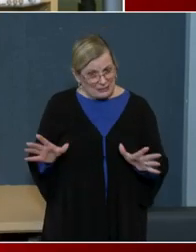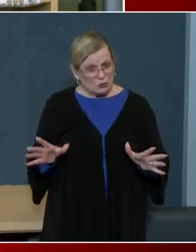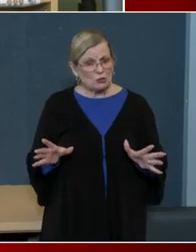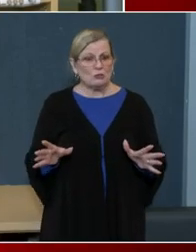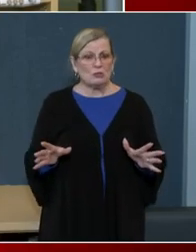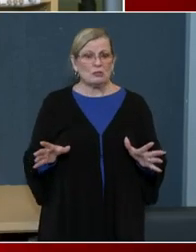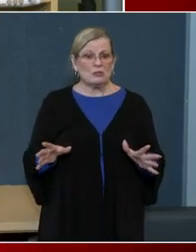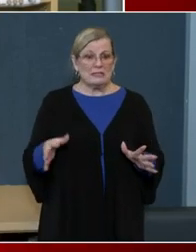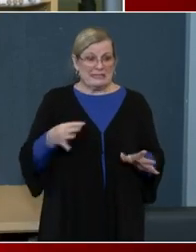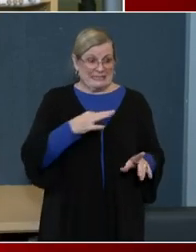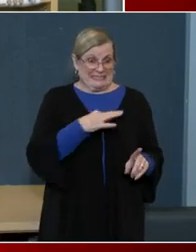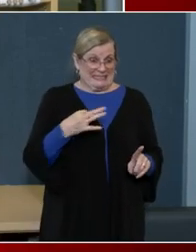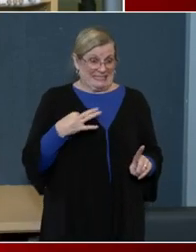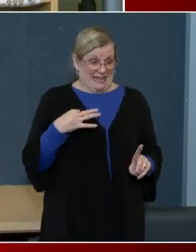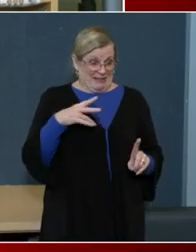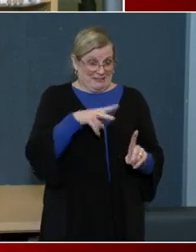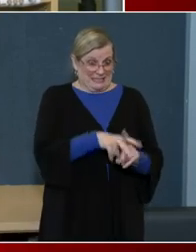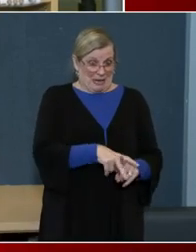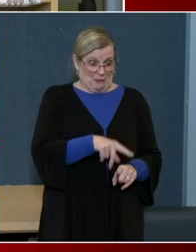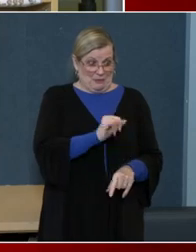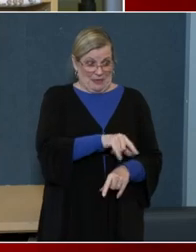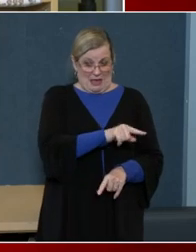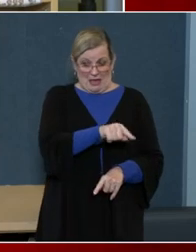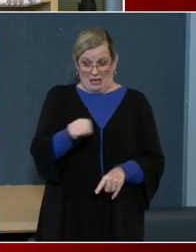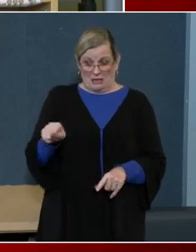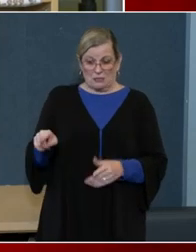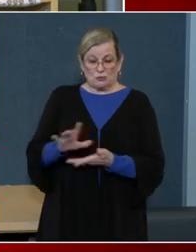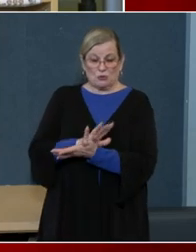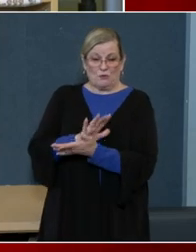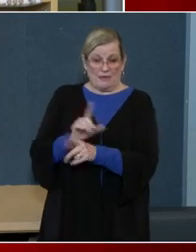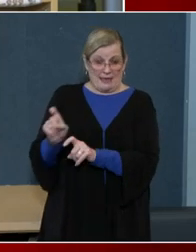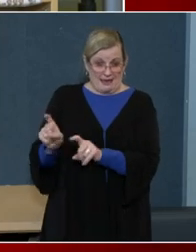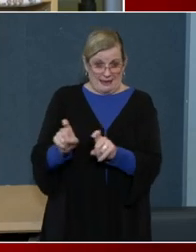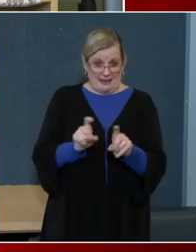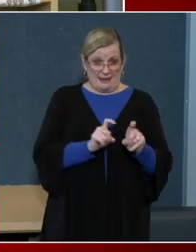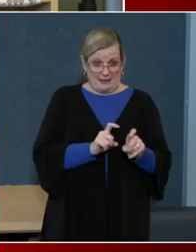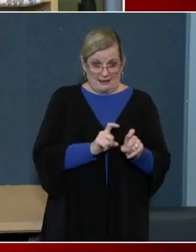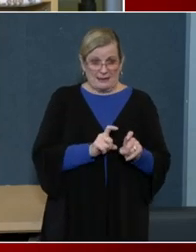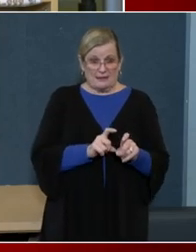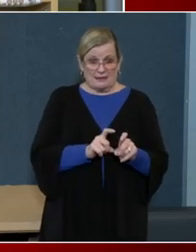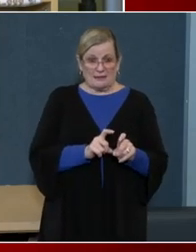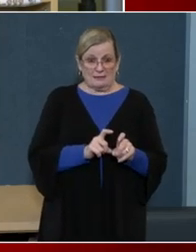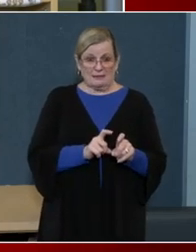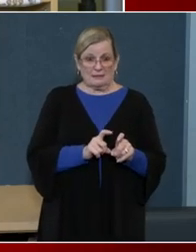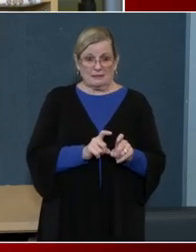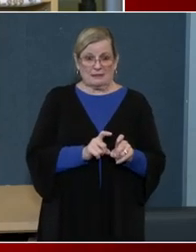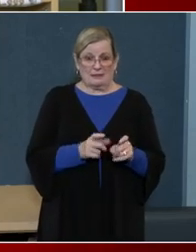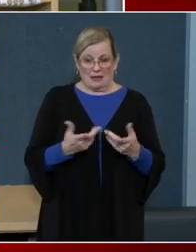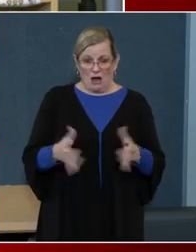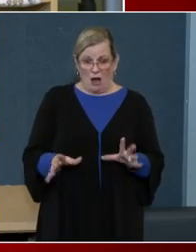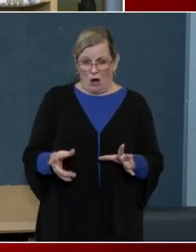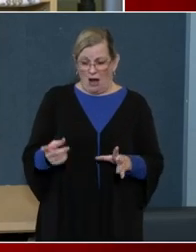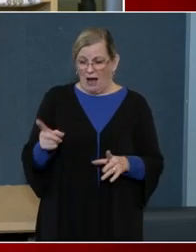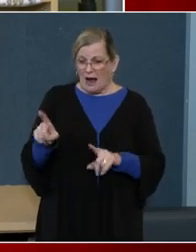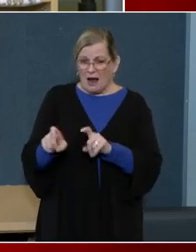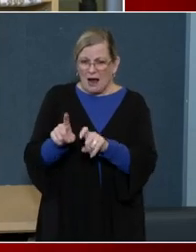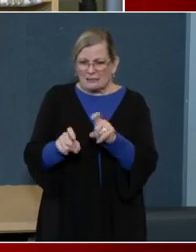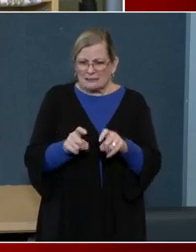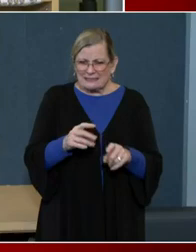assignment survey that we've asked individuals to complete is asking staff to share with us,